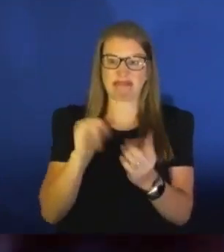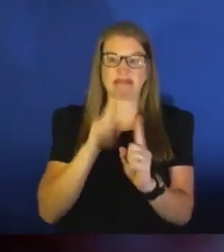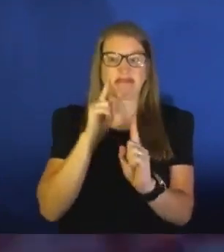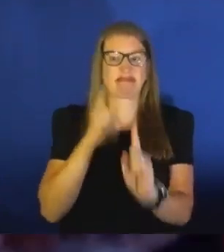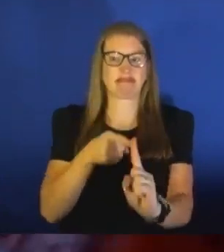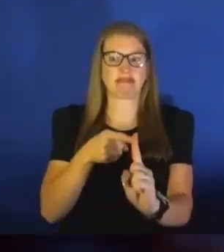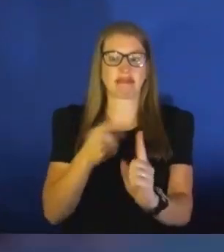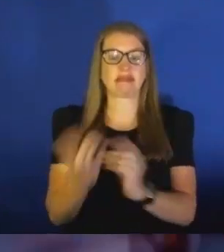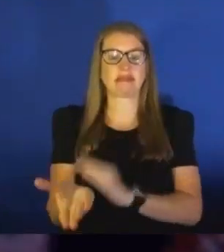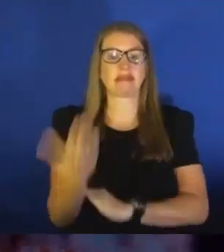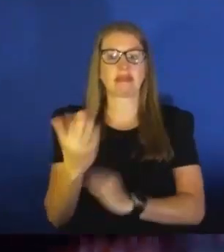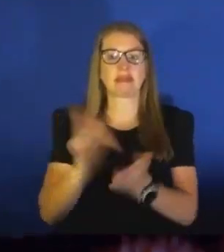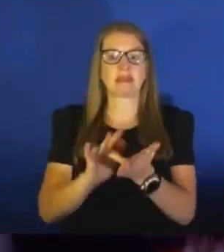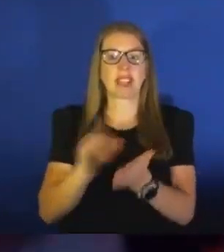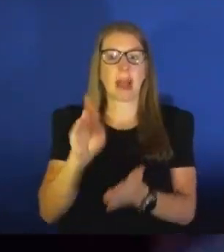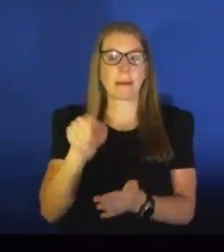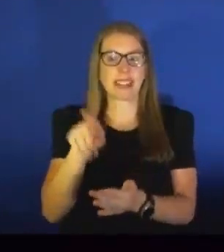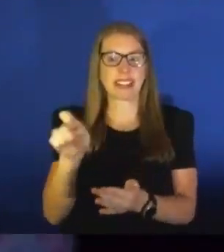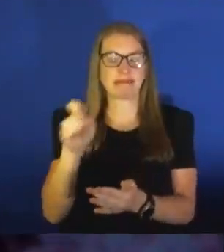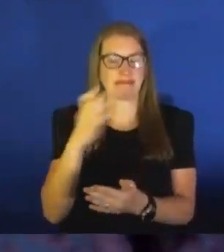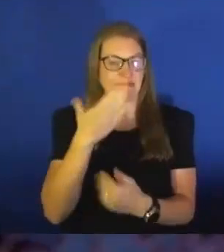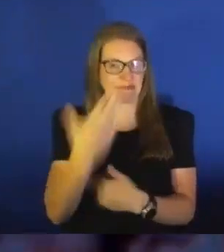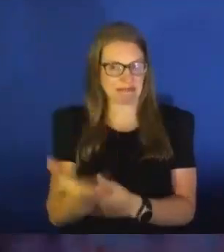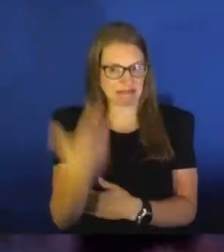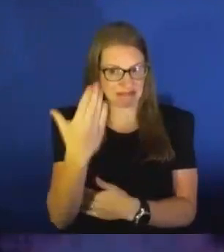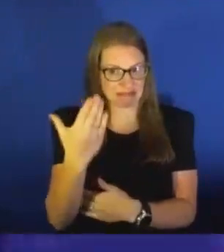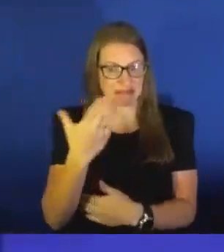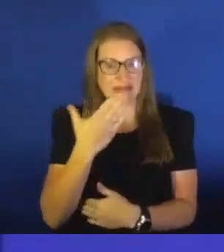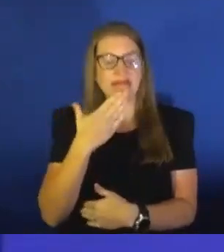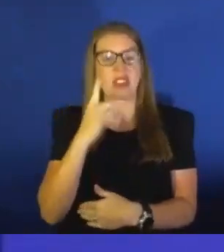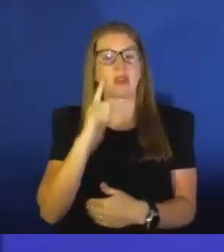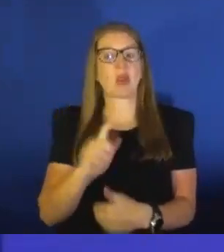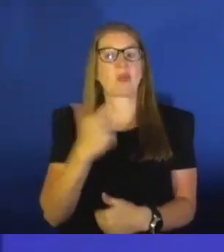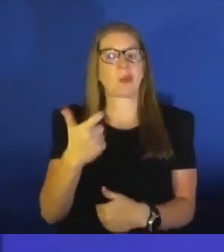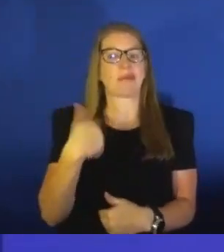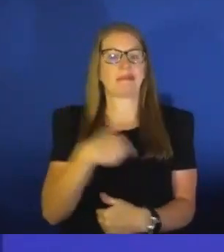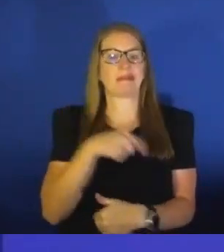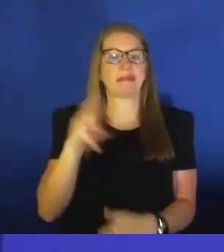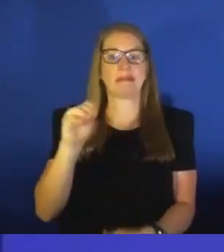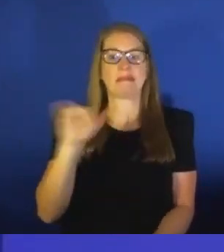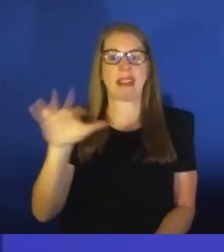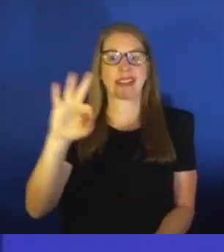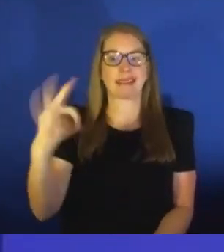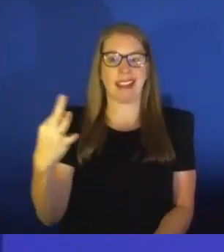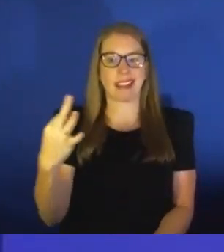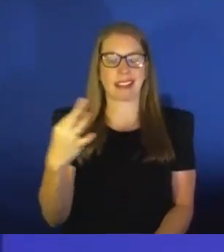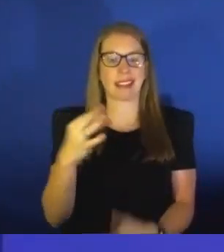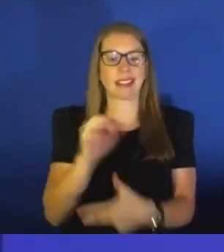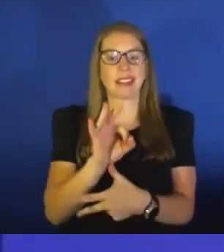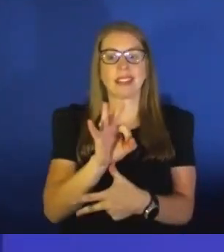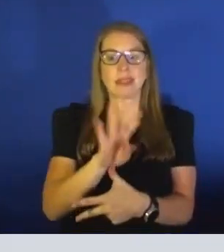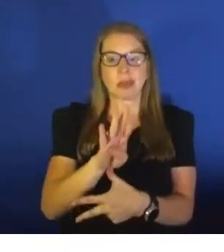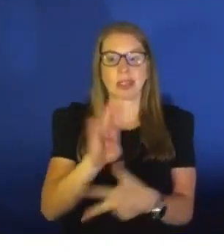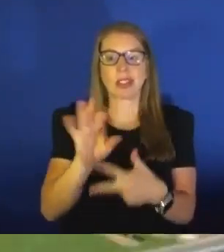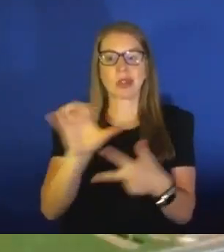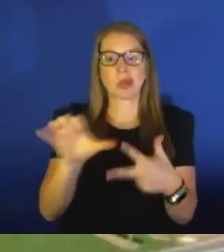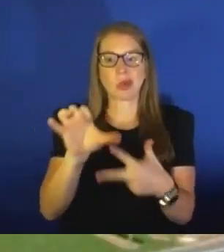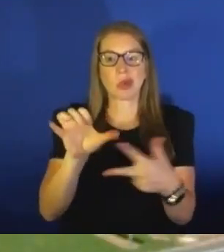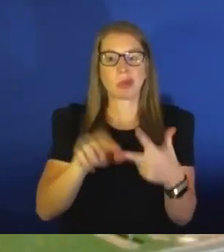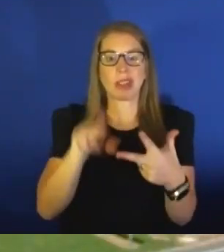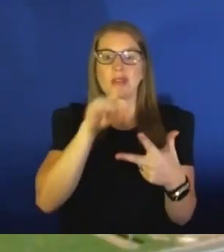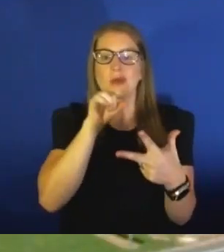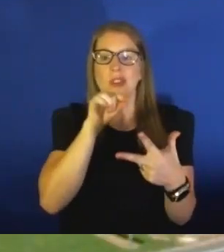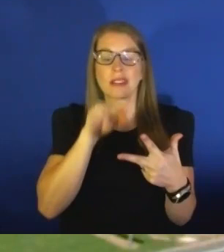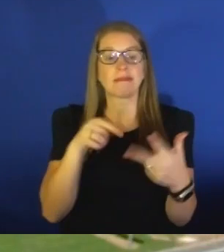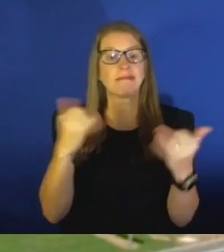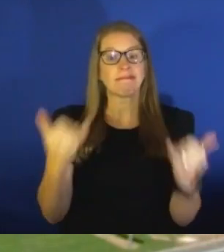Good morning. So glad you are with us on this Monday, May 9th. Thank you for being here with us on Facebook, YouTube, and on Twitter. Coming up today, COVID cases